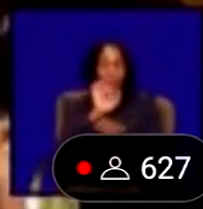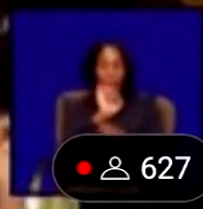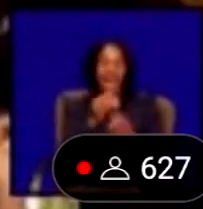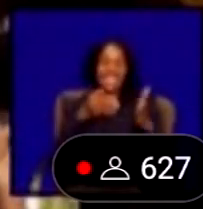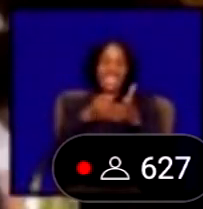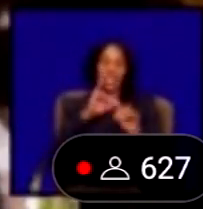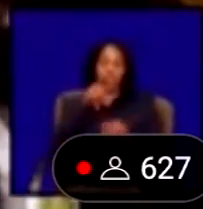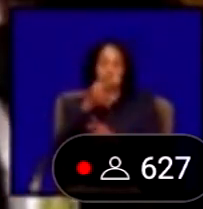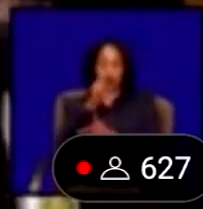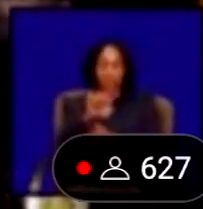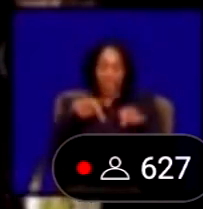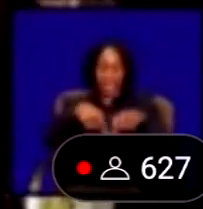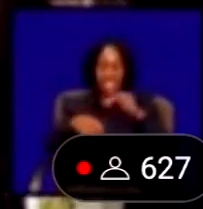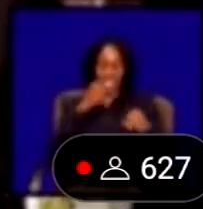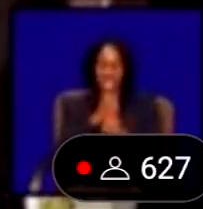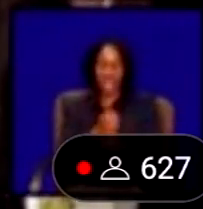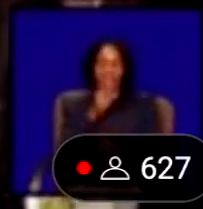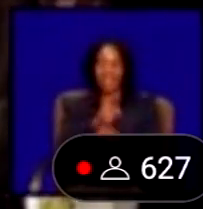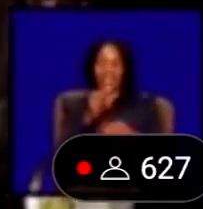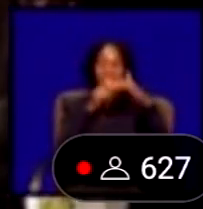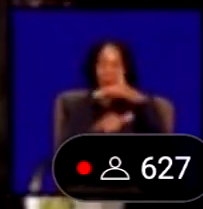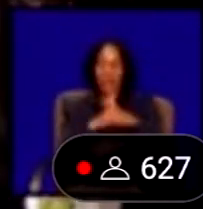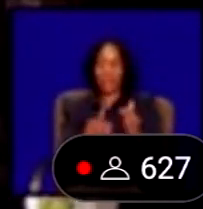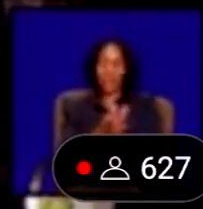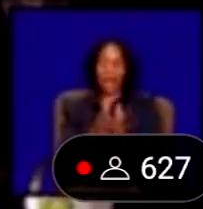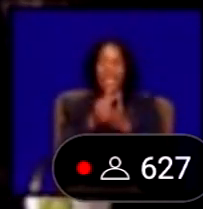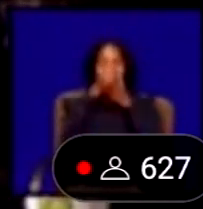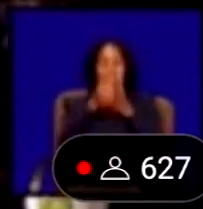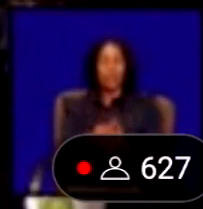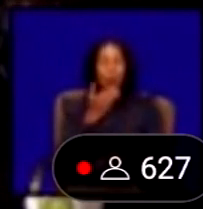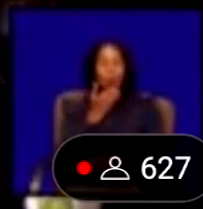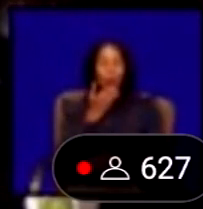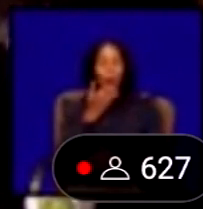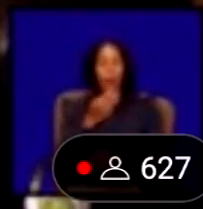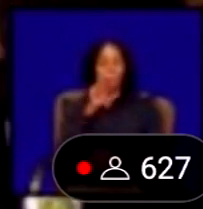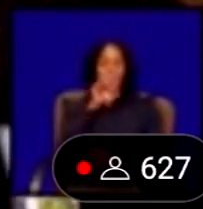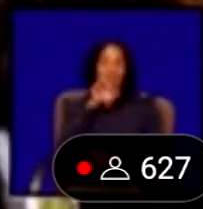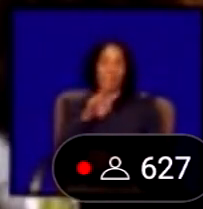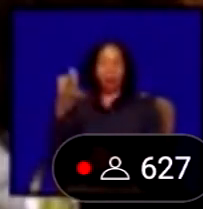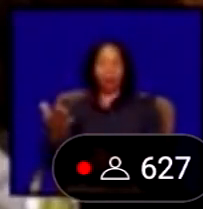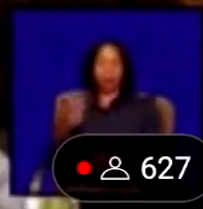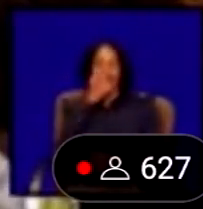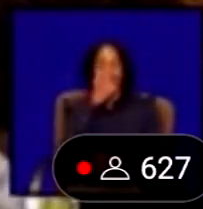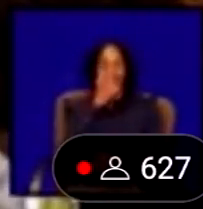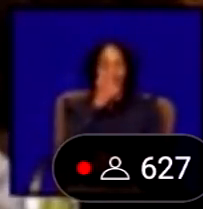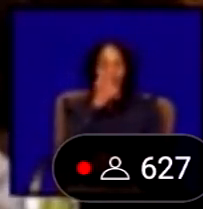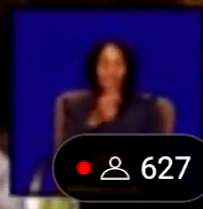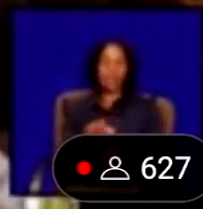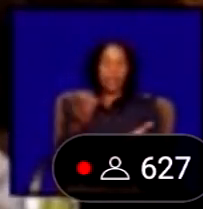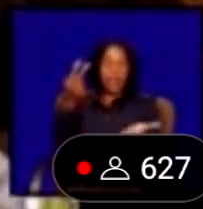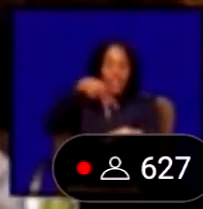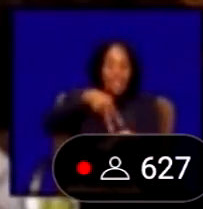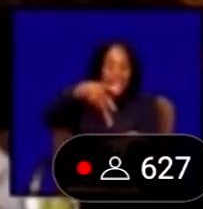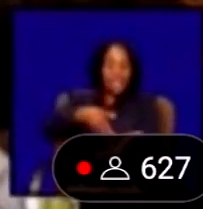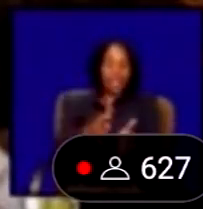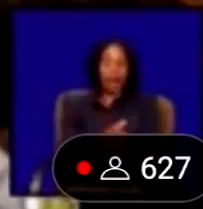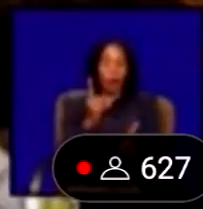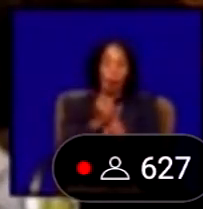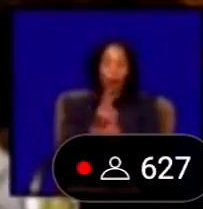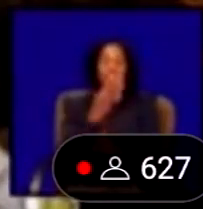under the leadership of Mr. Cyril Ramaphosa, who ascends to this podium from time to time and say,